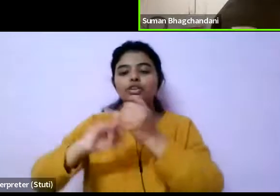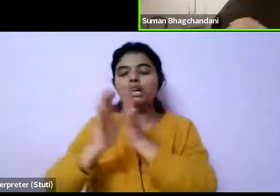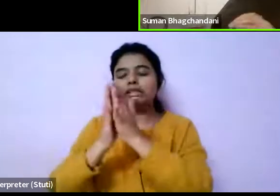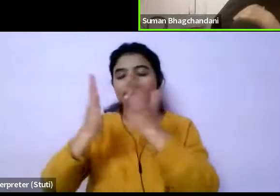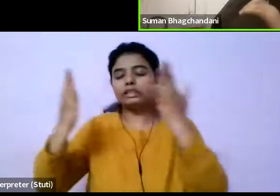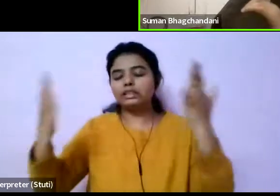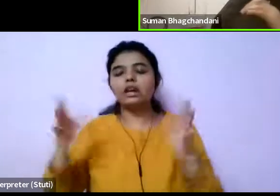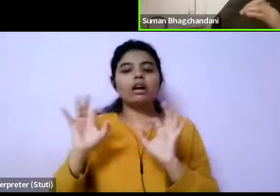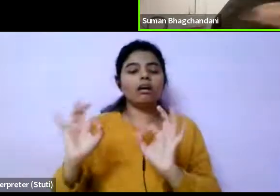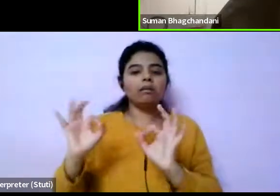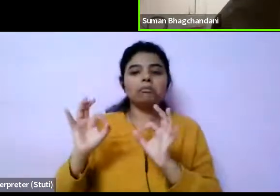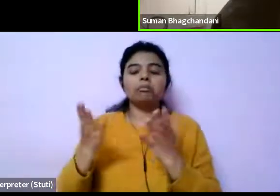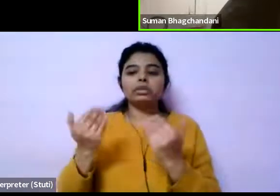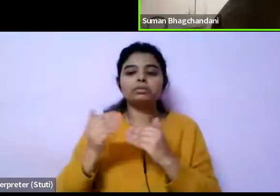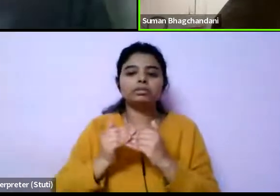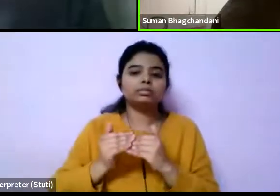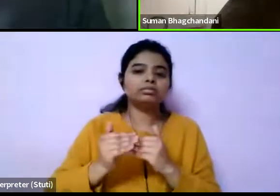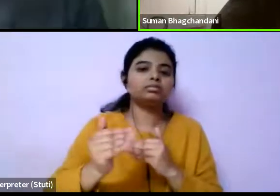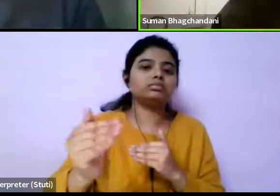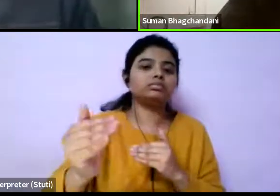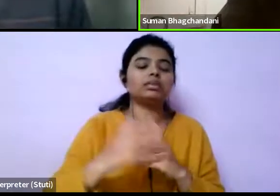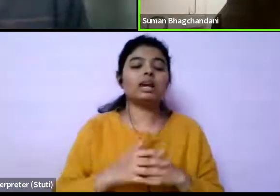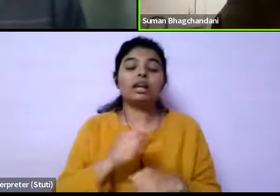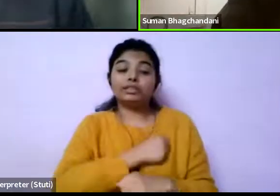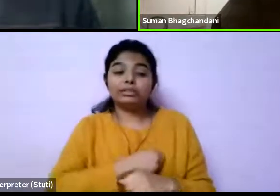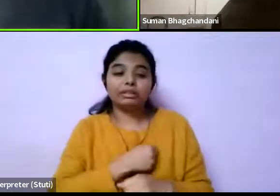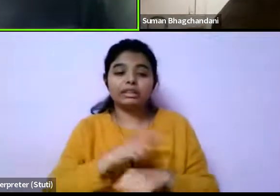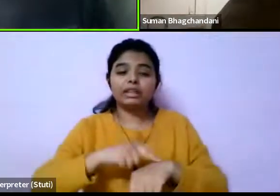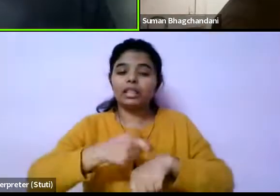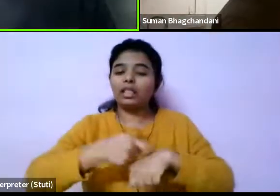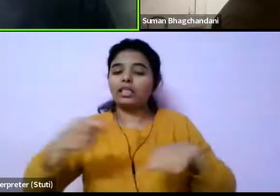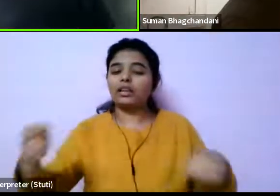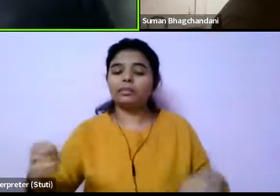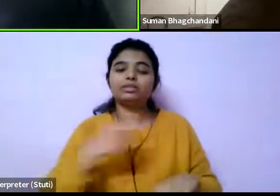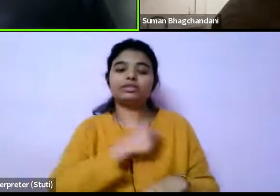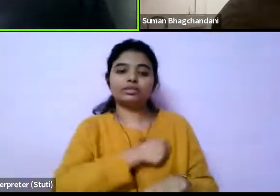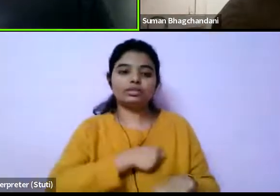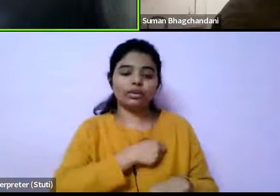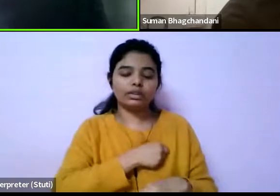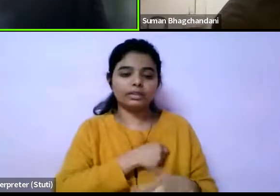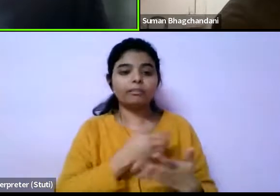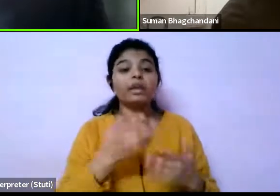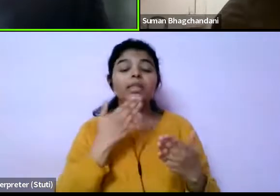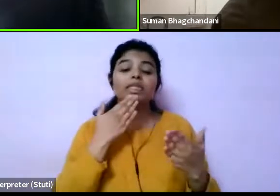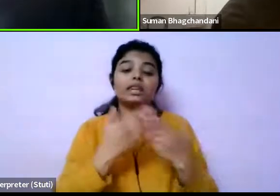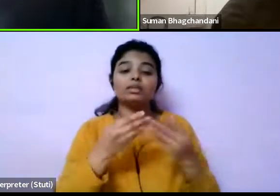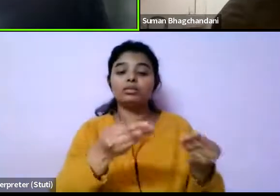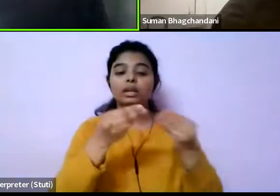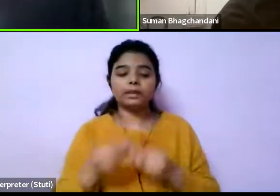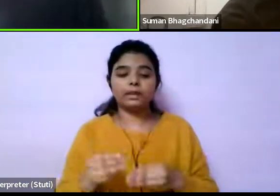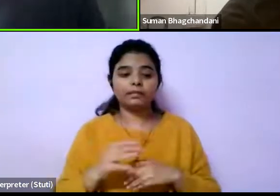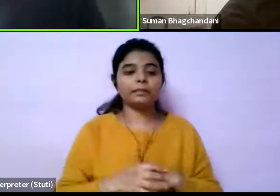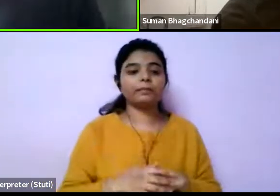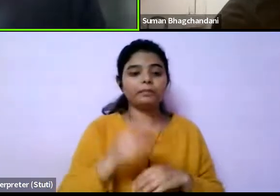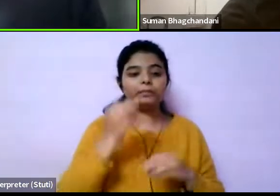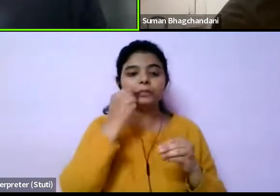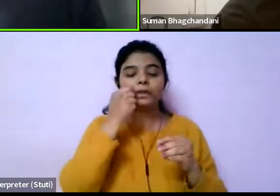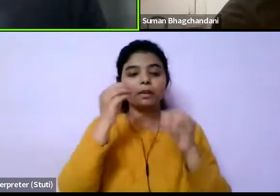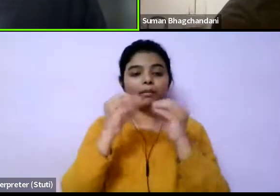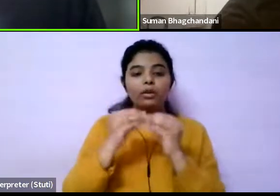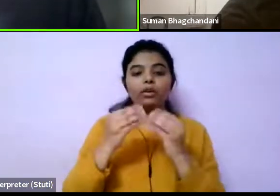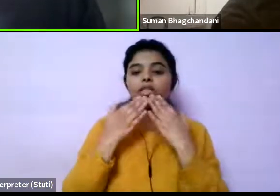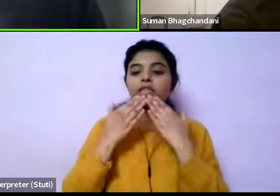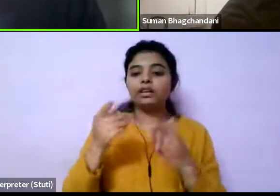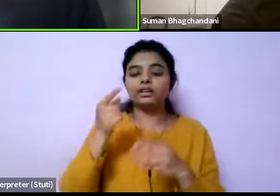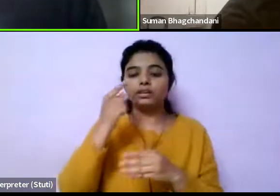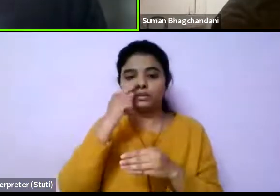Sorry, and thank you so much for giving me so much time to speak. Thank you, Suman, and thank you